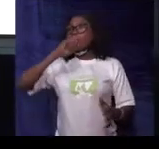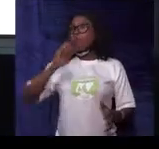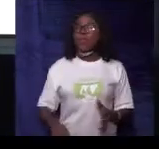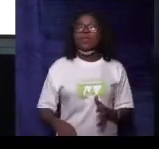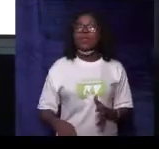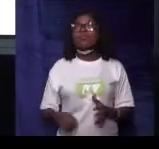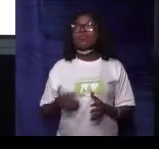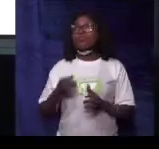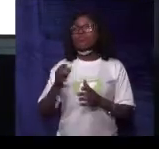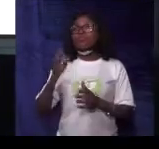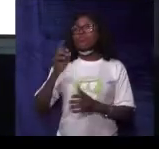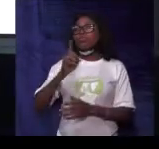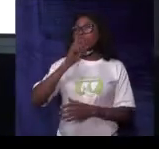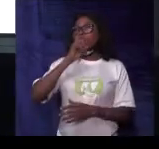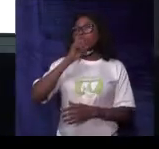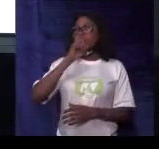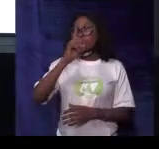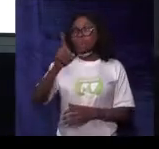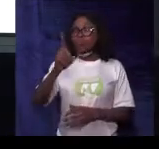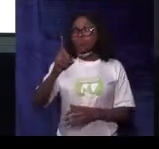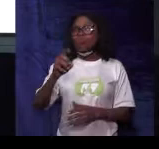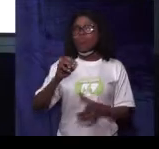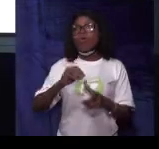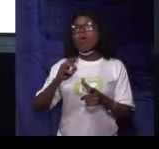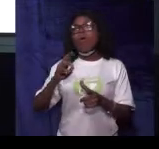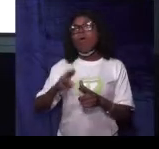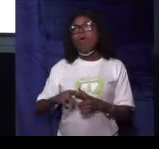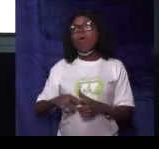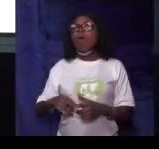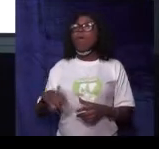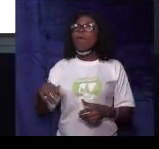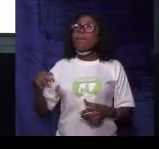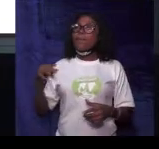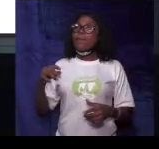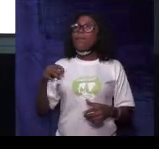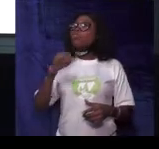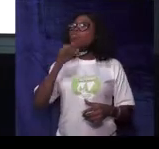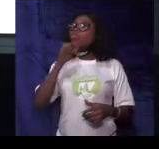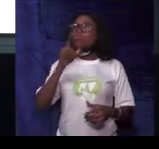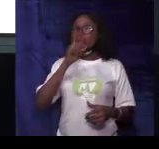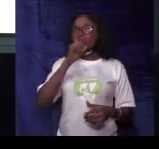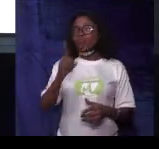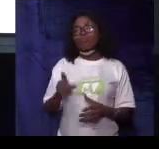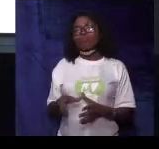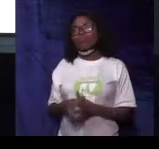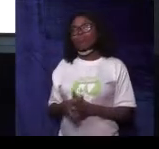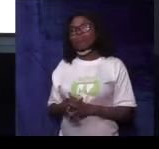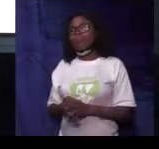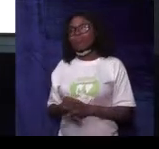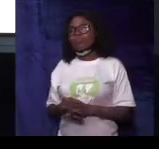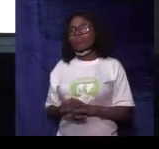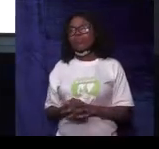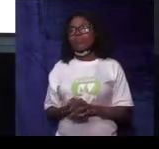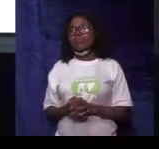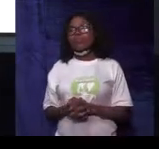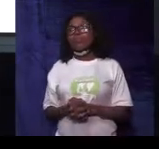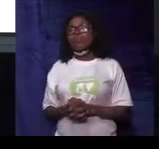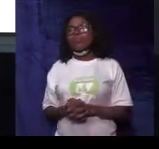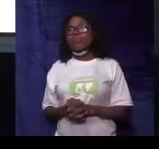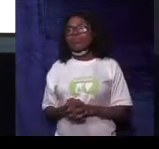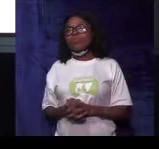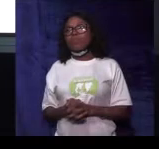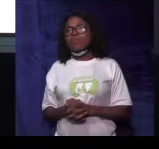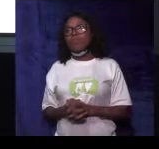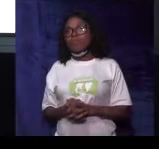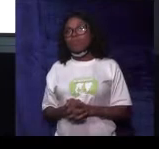law and order. True or false? Very simple. This is a bonus. True. That's the